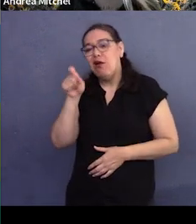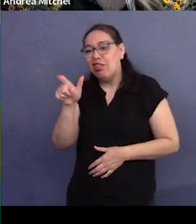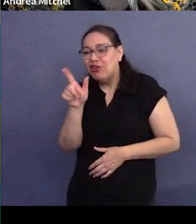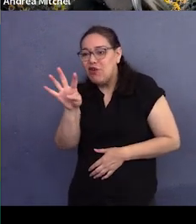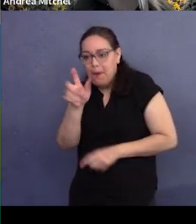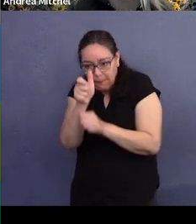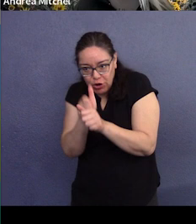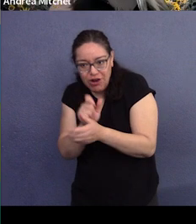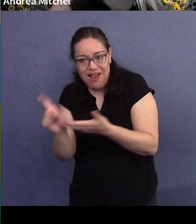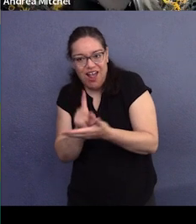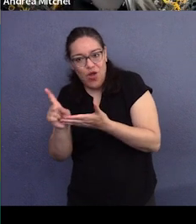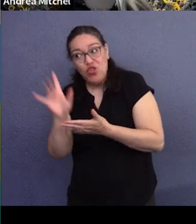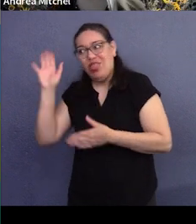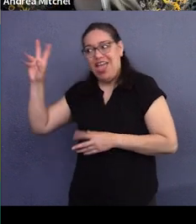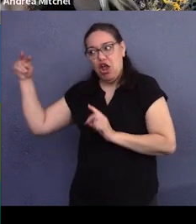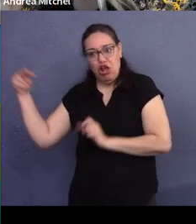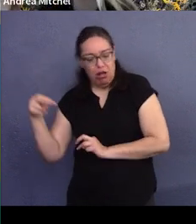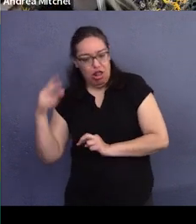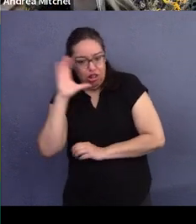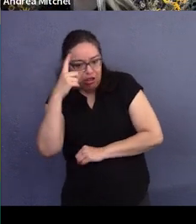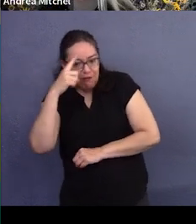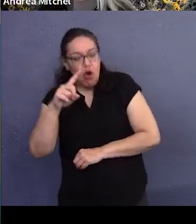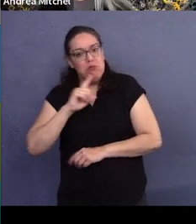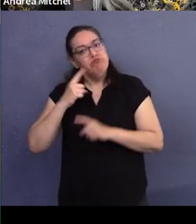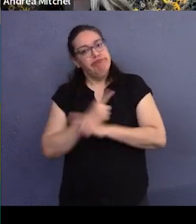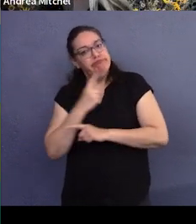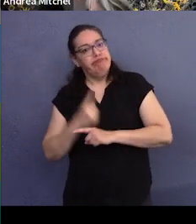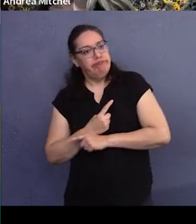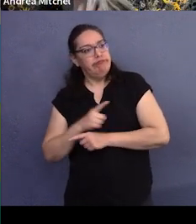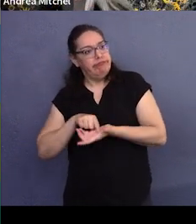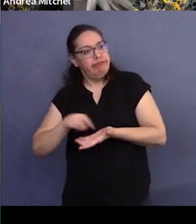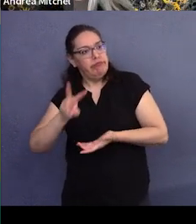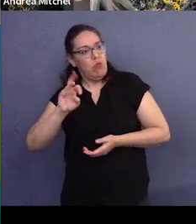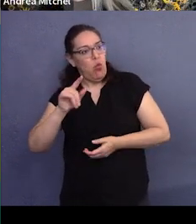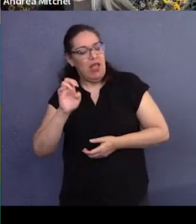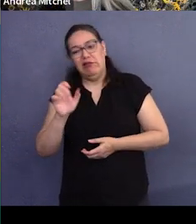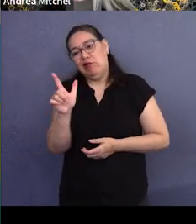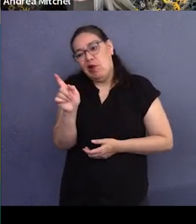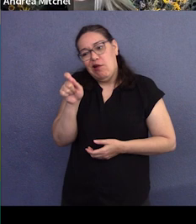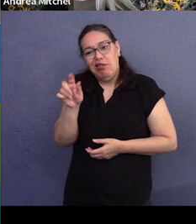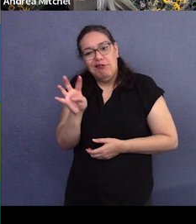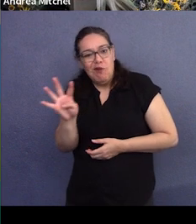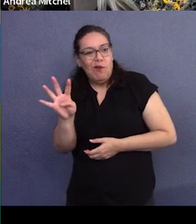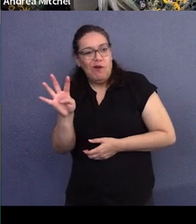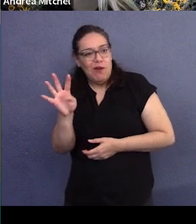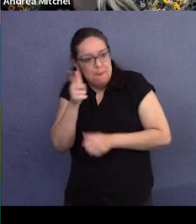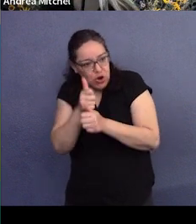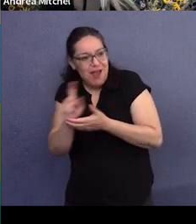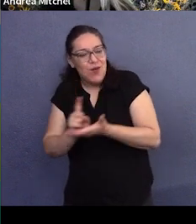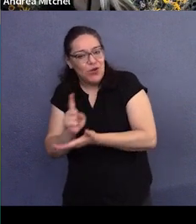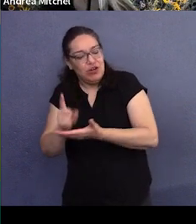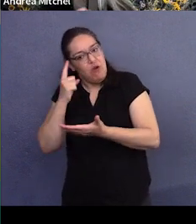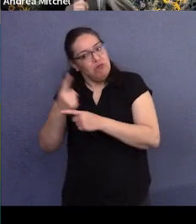20s. Yeah. That's what they're looking for as far as an adequate wage at a minimum. Yeah. Now,